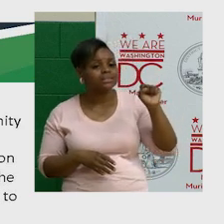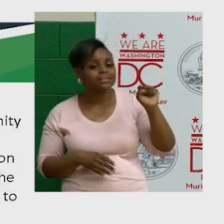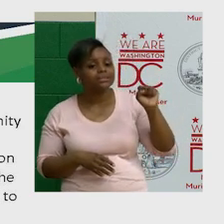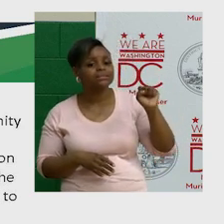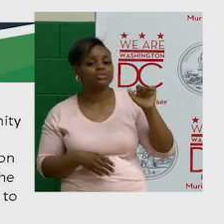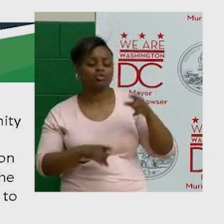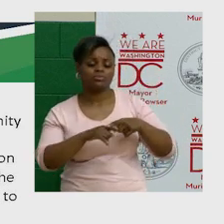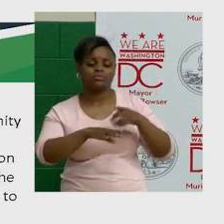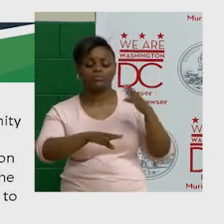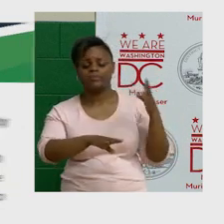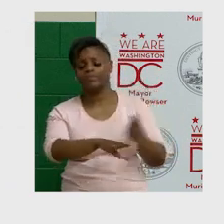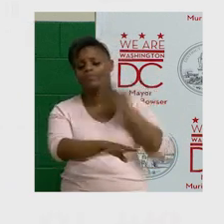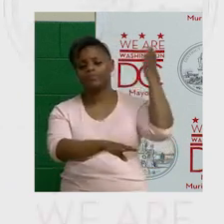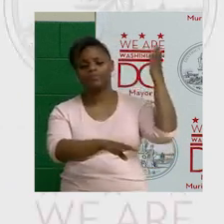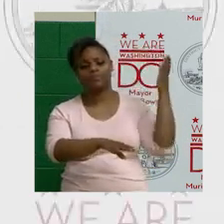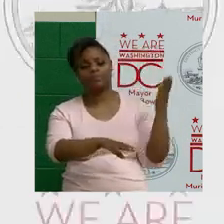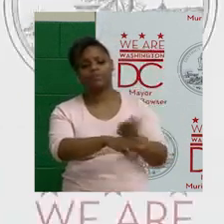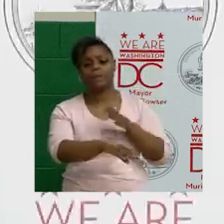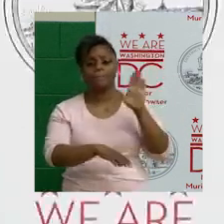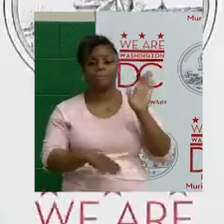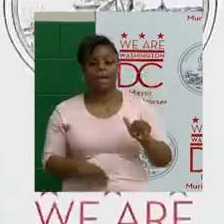by 2021.